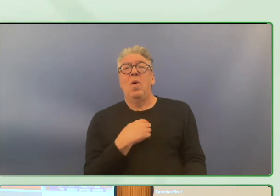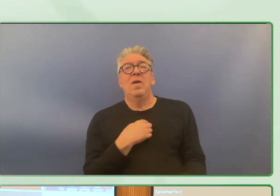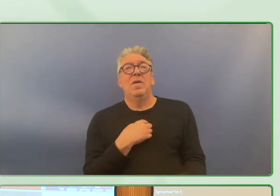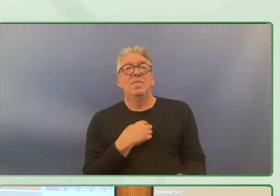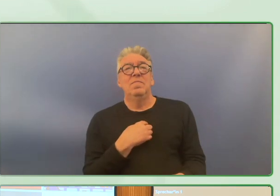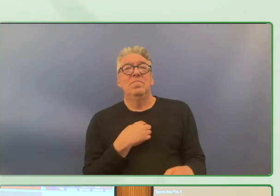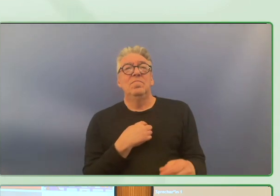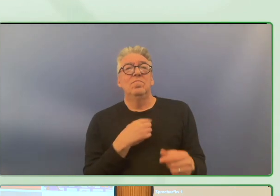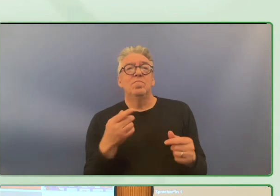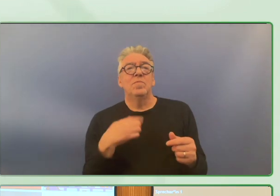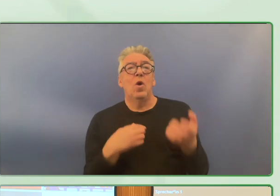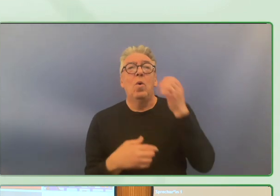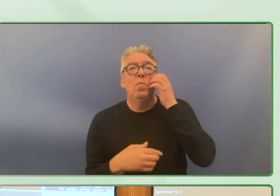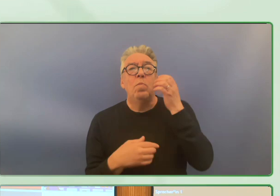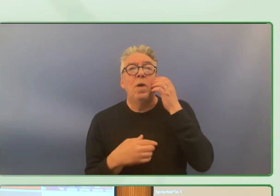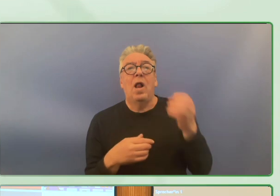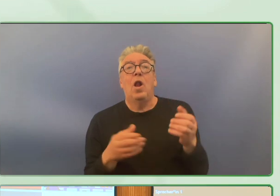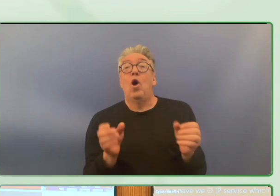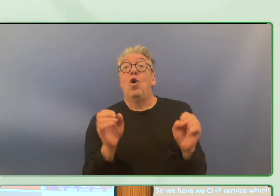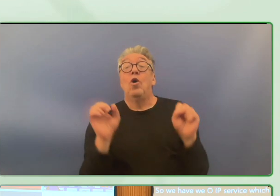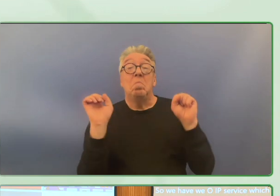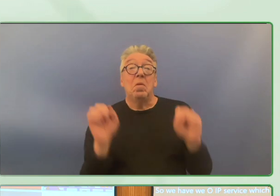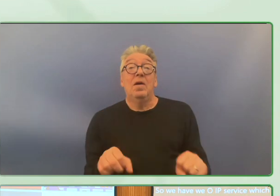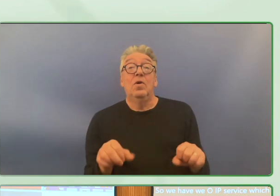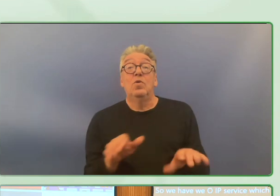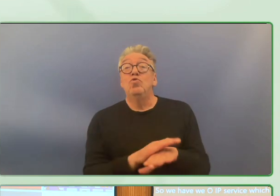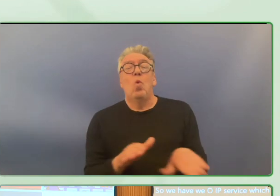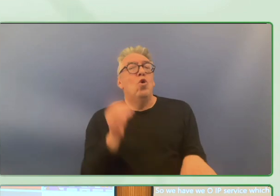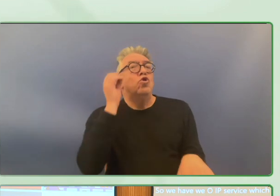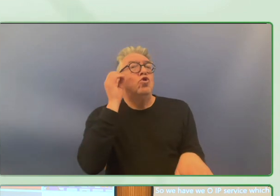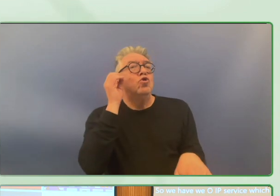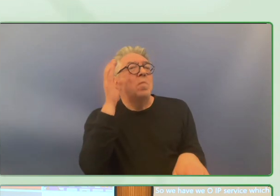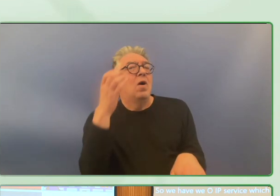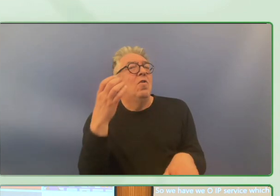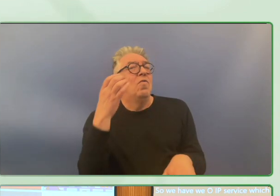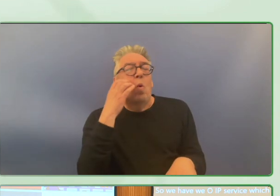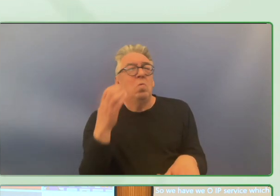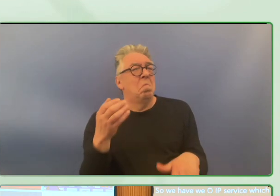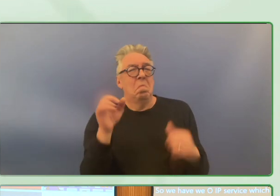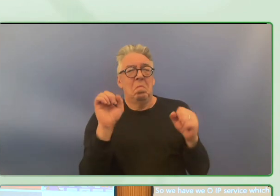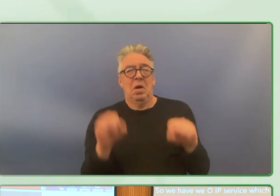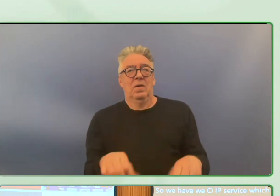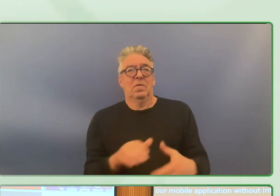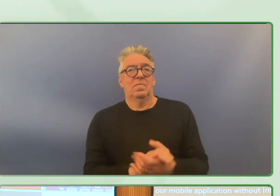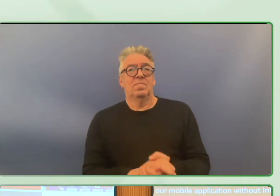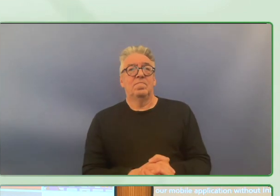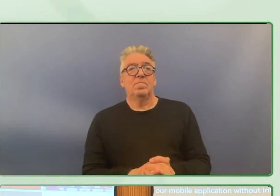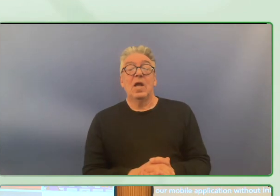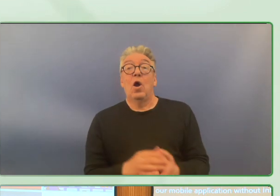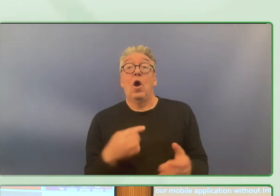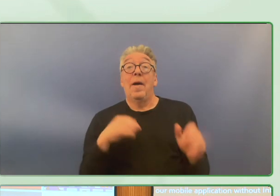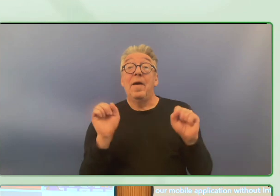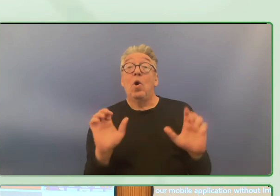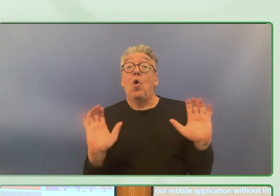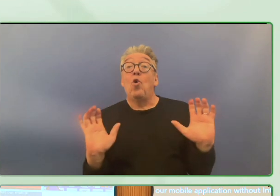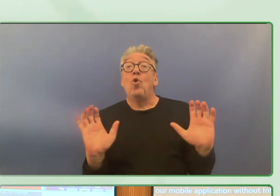those have no smartphone facility through that. And we have a group calling facility as well. For example, during